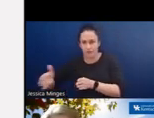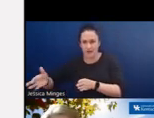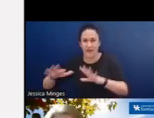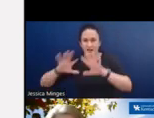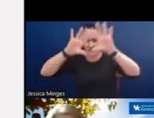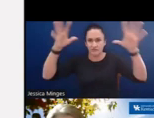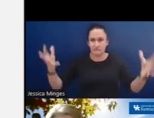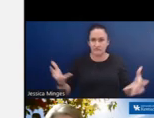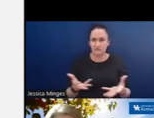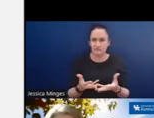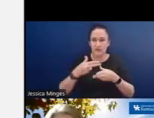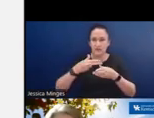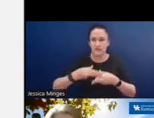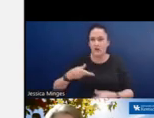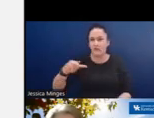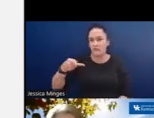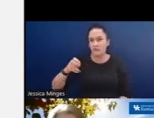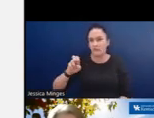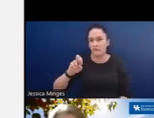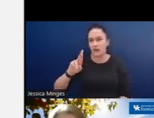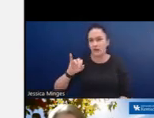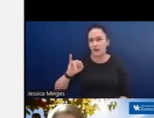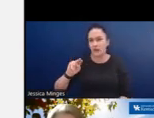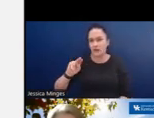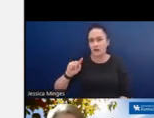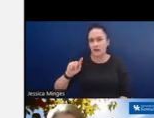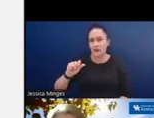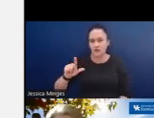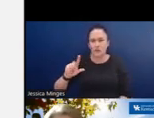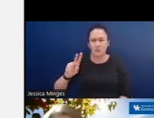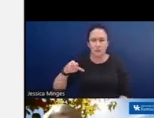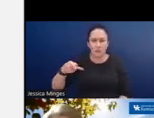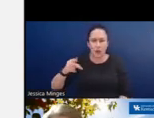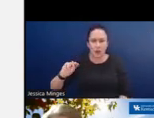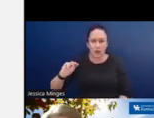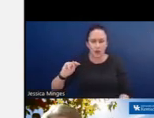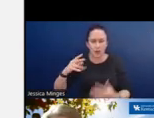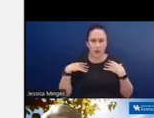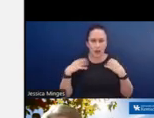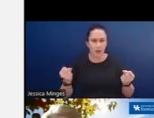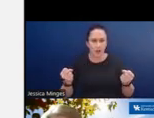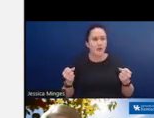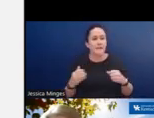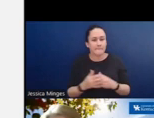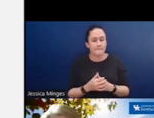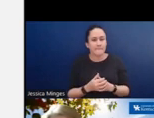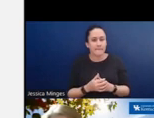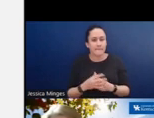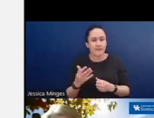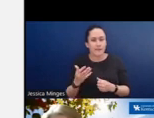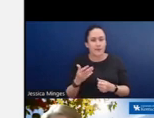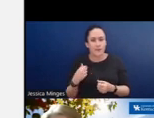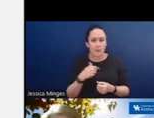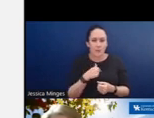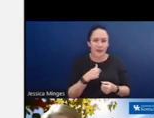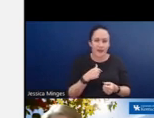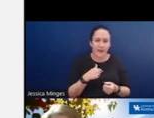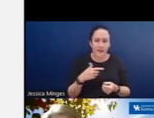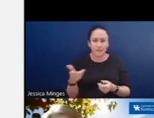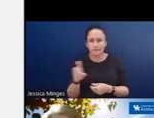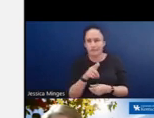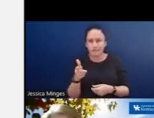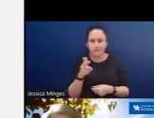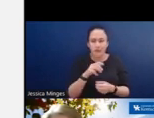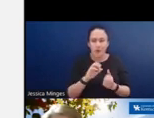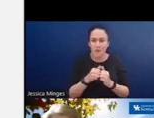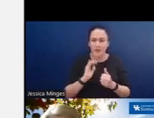called perinatal health. And so we kind of go back and forth in our language about this